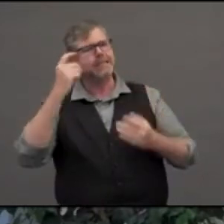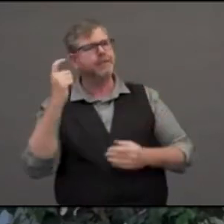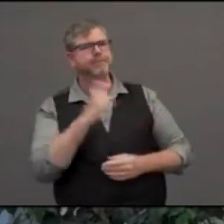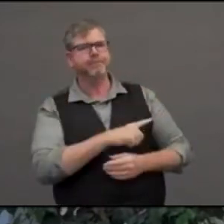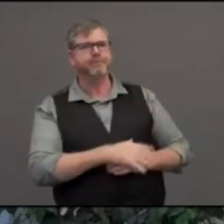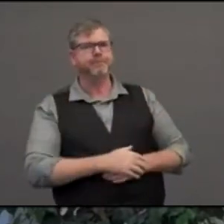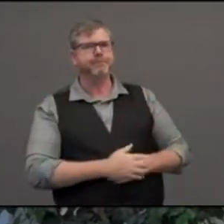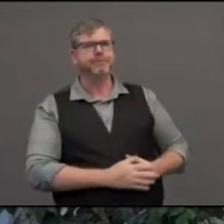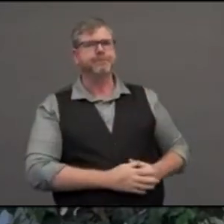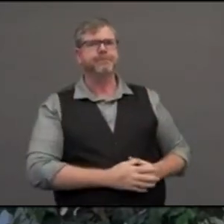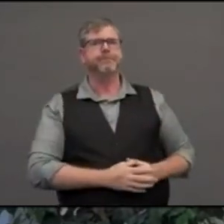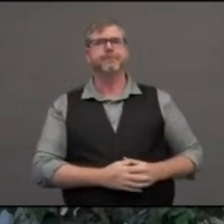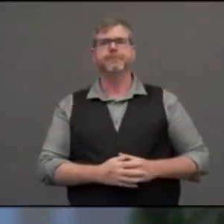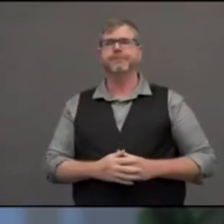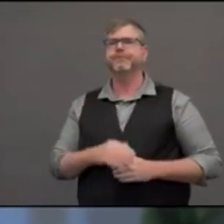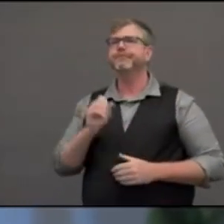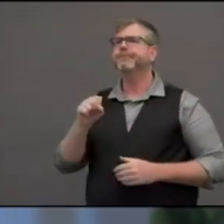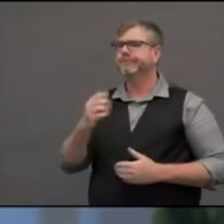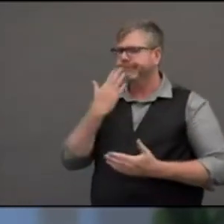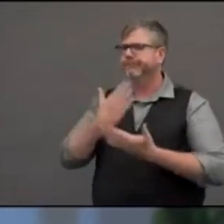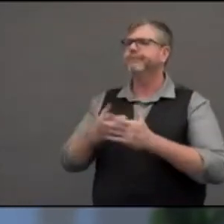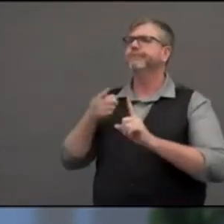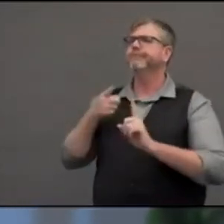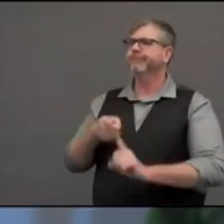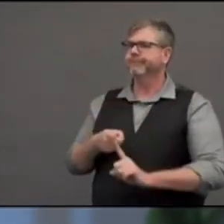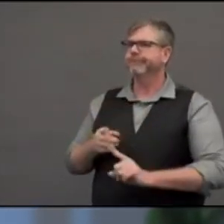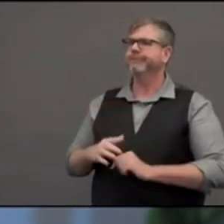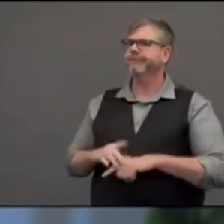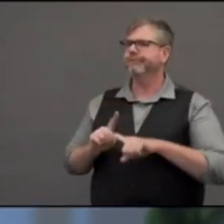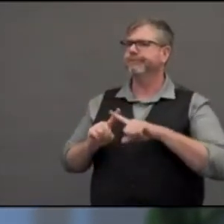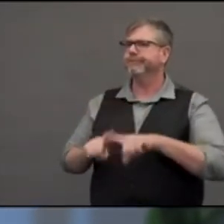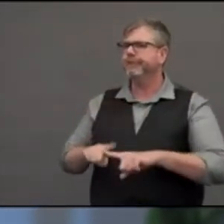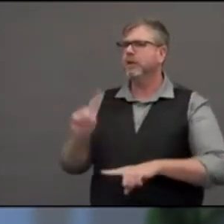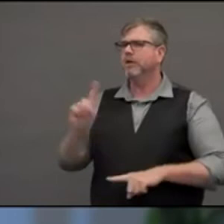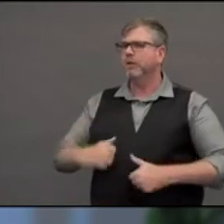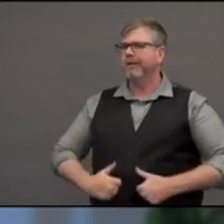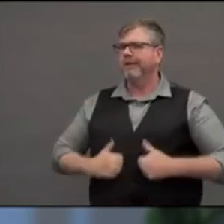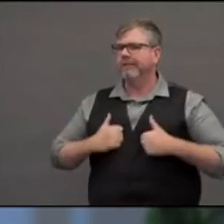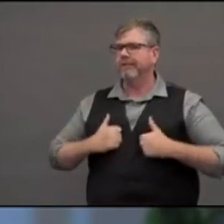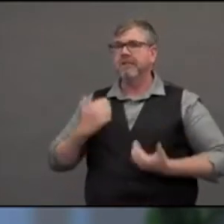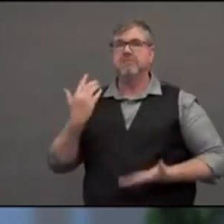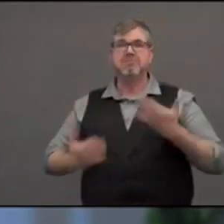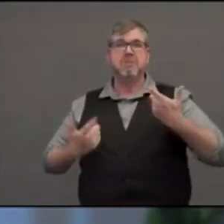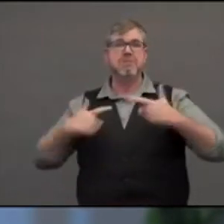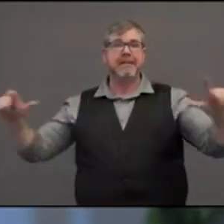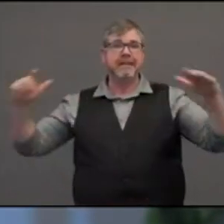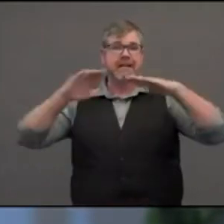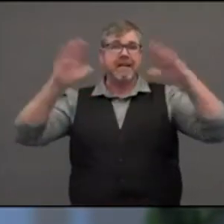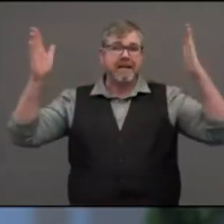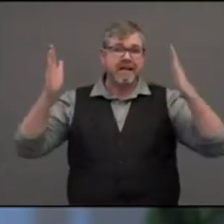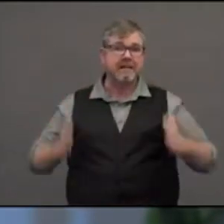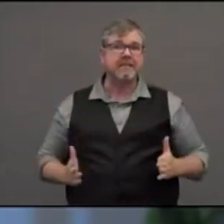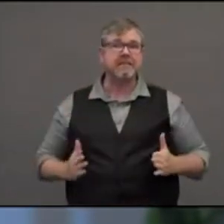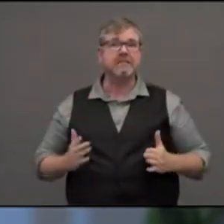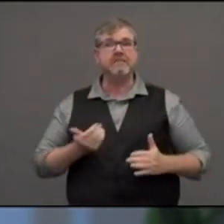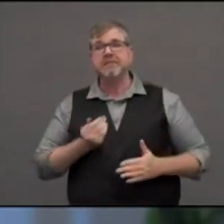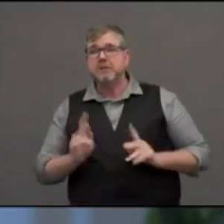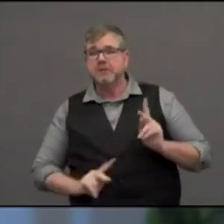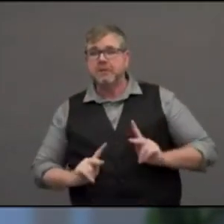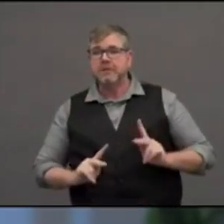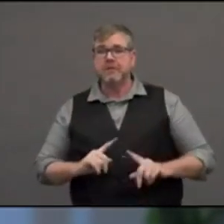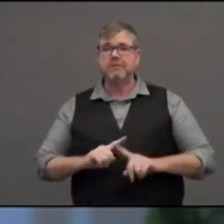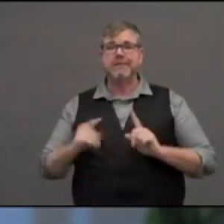Again, depending on where you live, I mean, maybe you have a large house and there's only a couple people in there, but many people live in communities